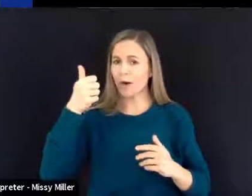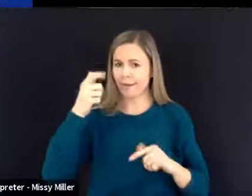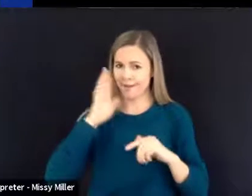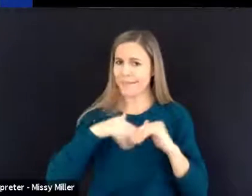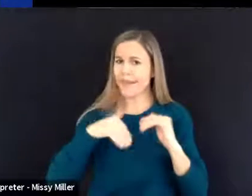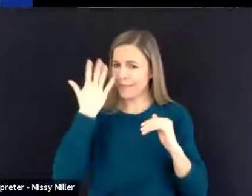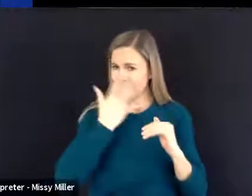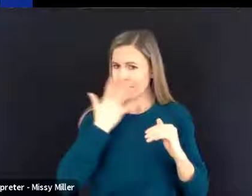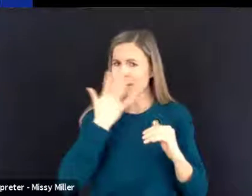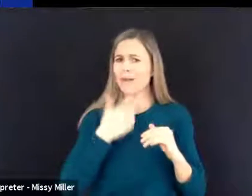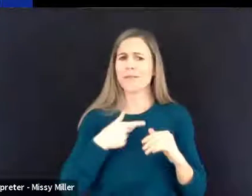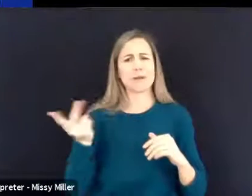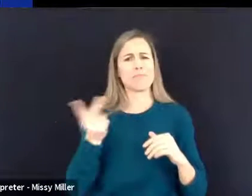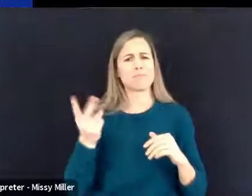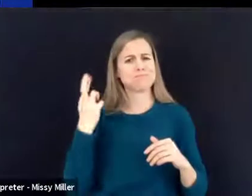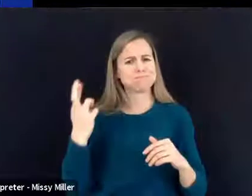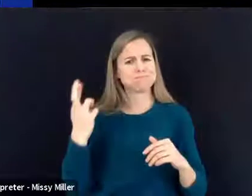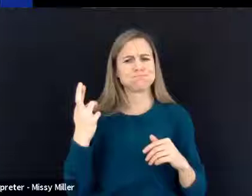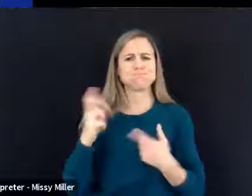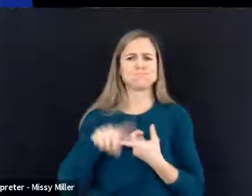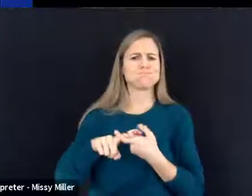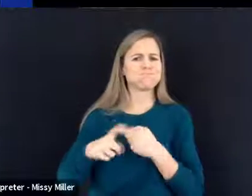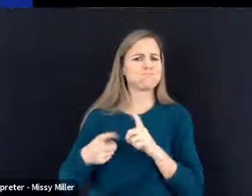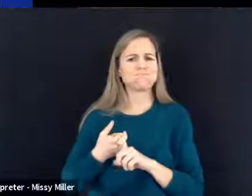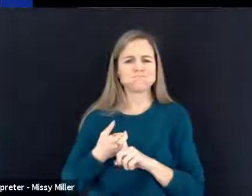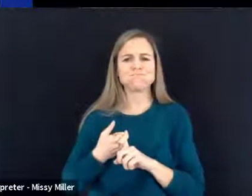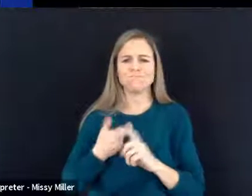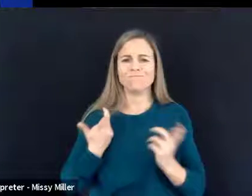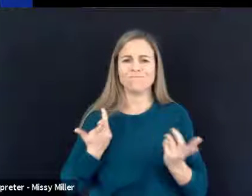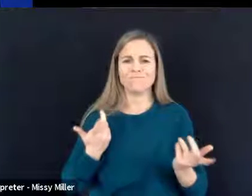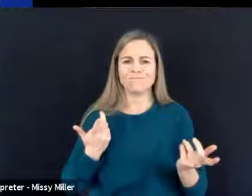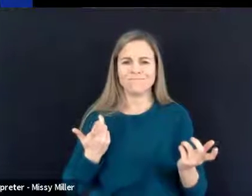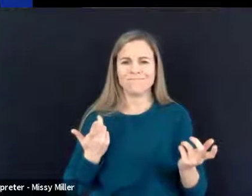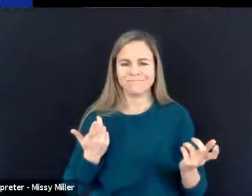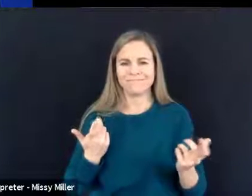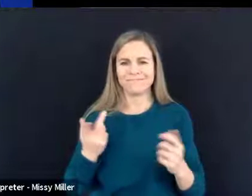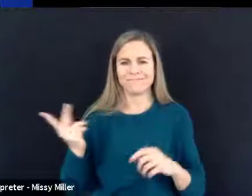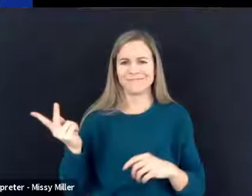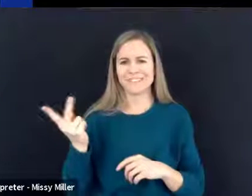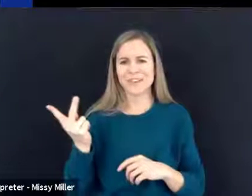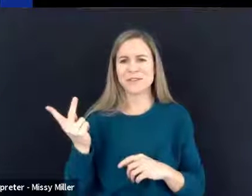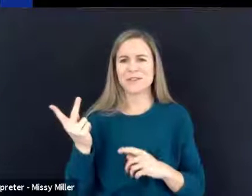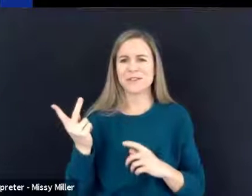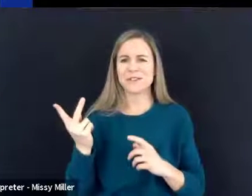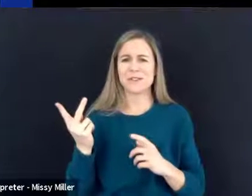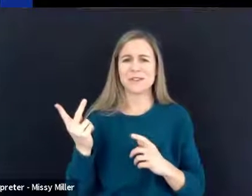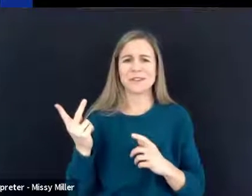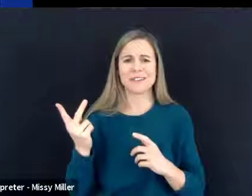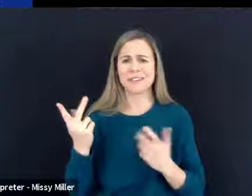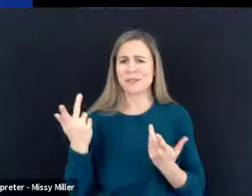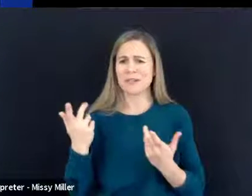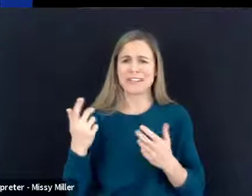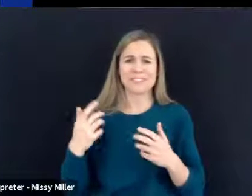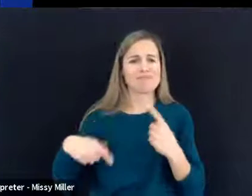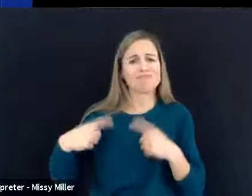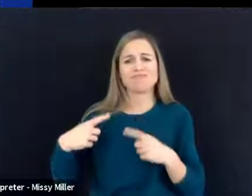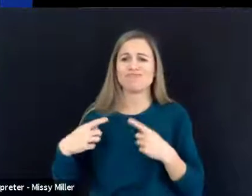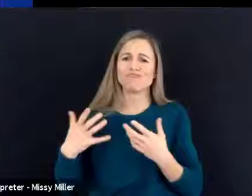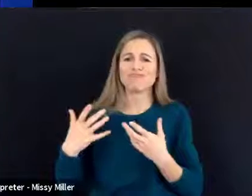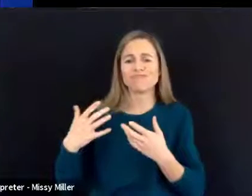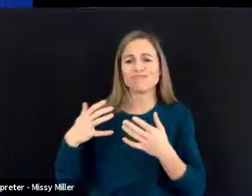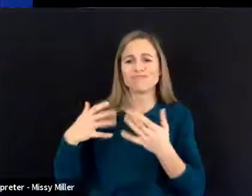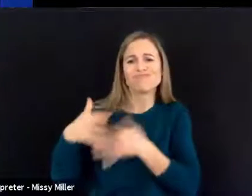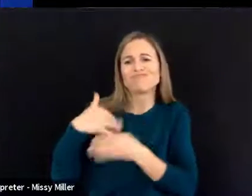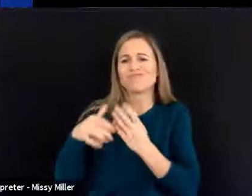good buddies. They're friends. They just were tearing up Jack at the conference and had their